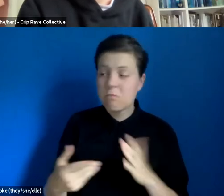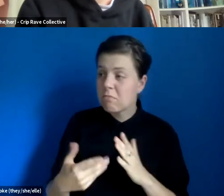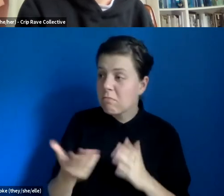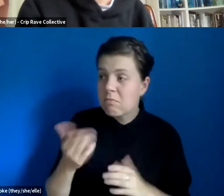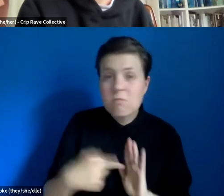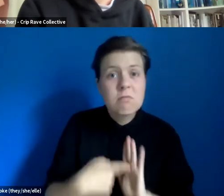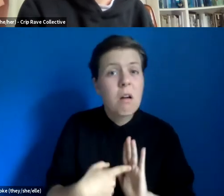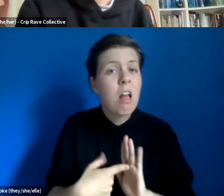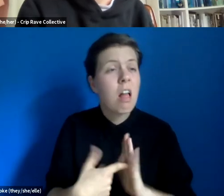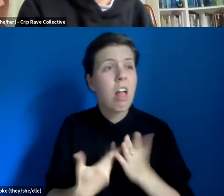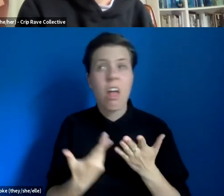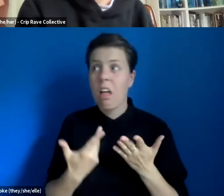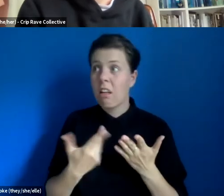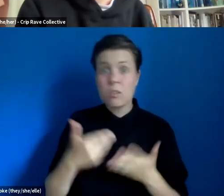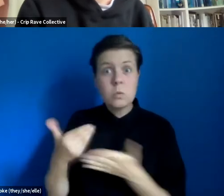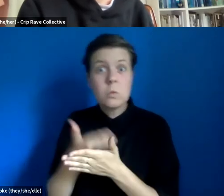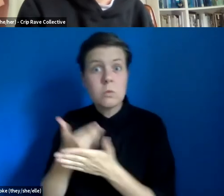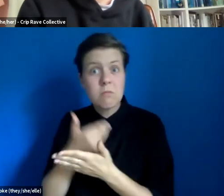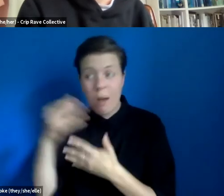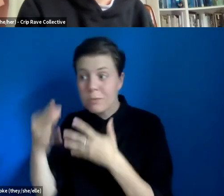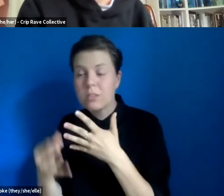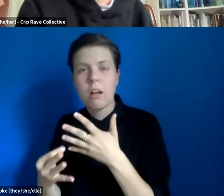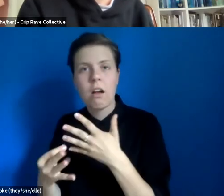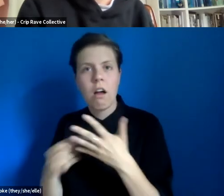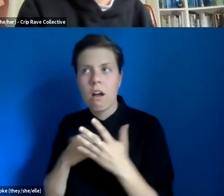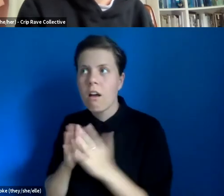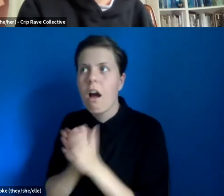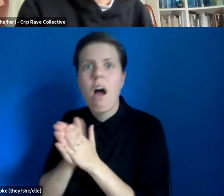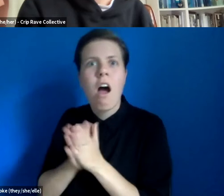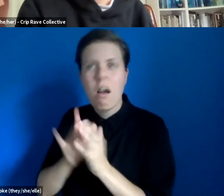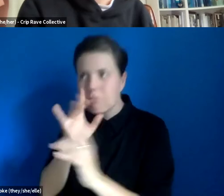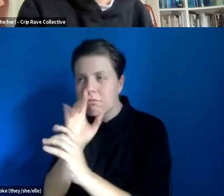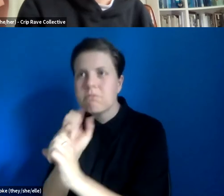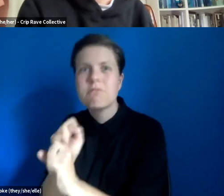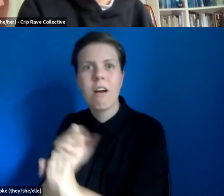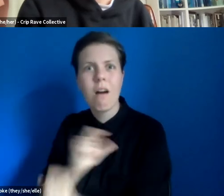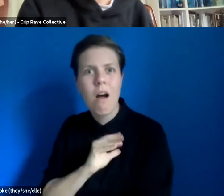of passion that I have when it comes to musical